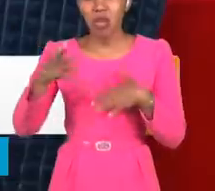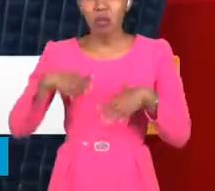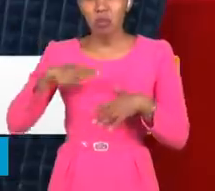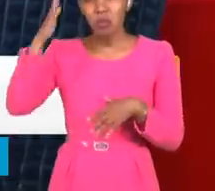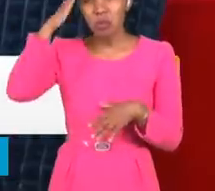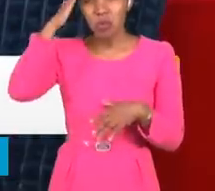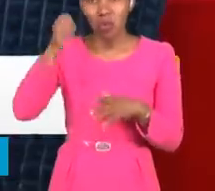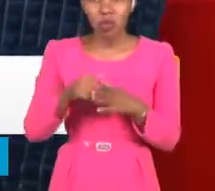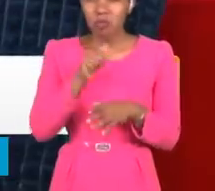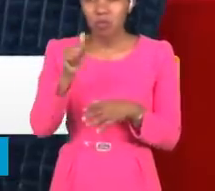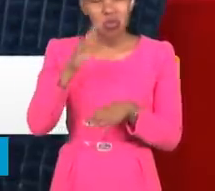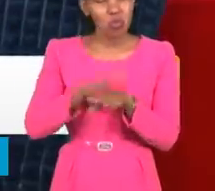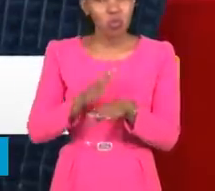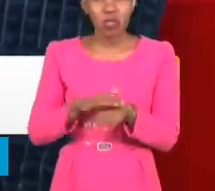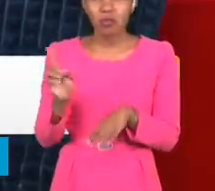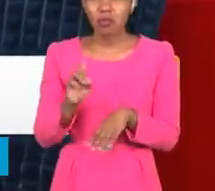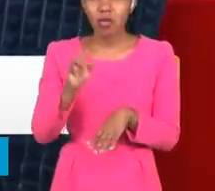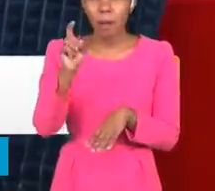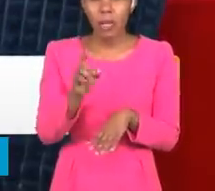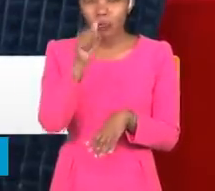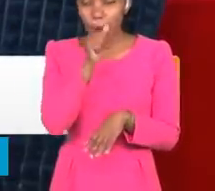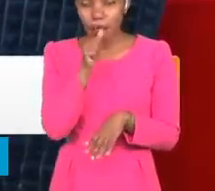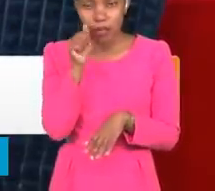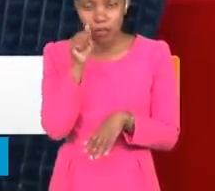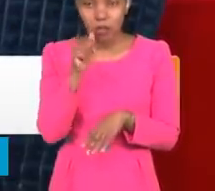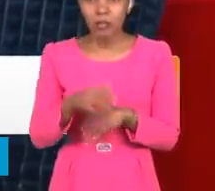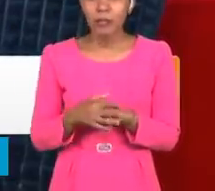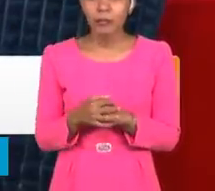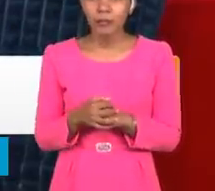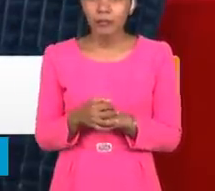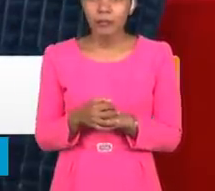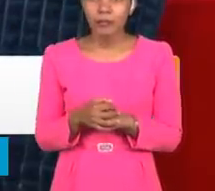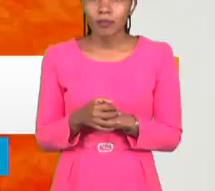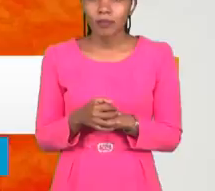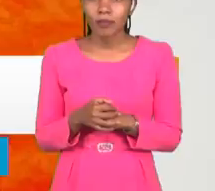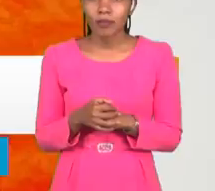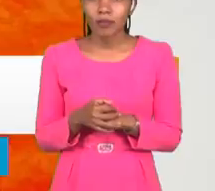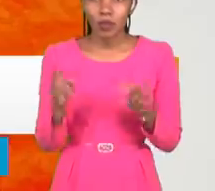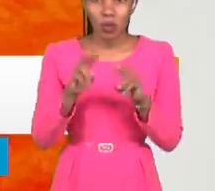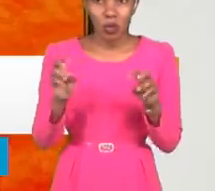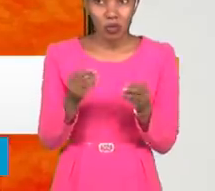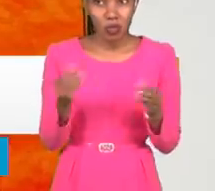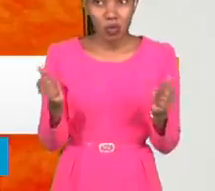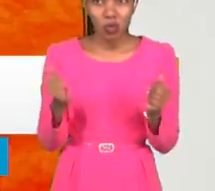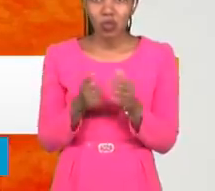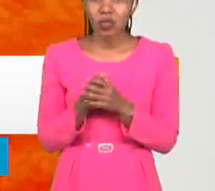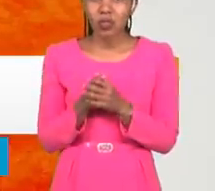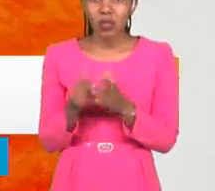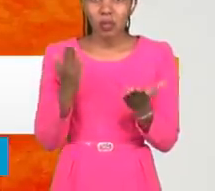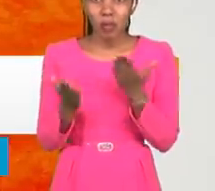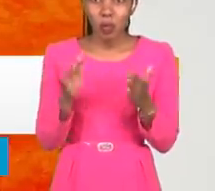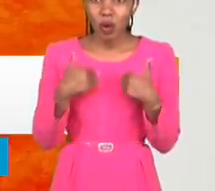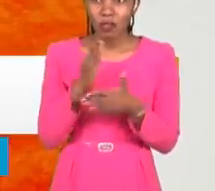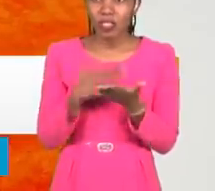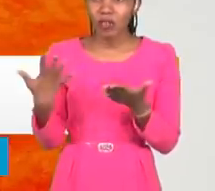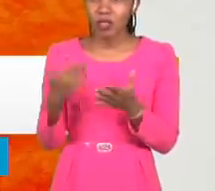mm-hmm. see. Mm-hmm. It's not right. Sure. We have to be private. Okay. Mm-hmm. We are looking something? For solutions. Mm-hmm. Maybe you have